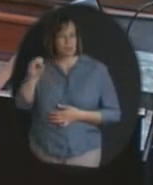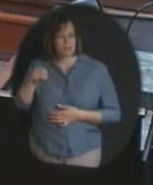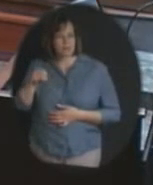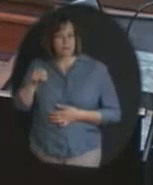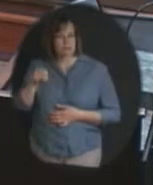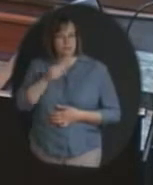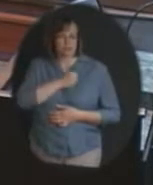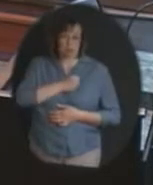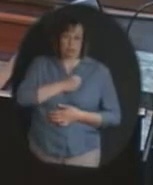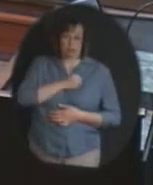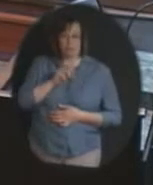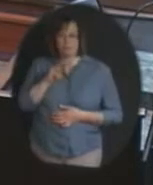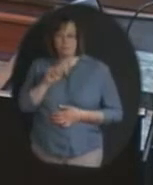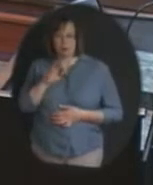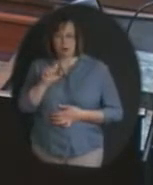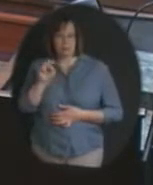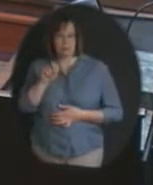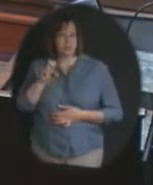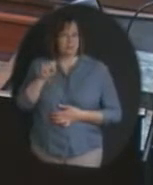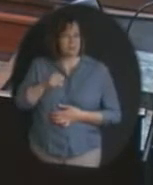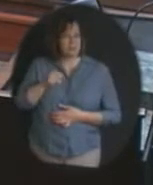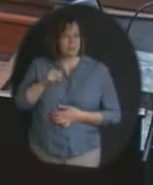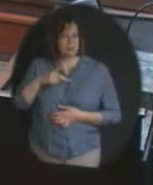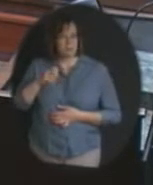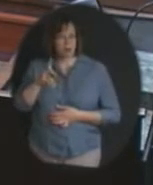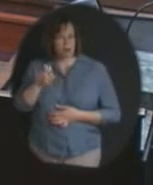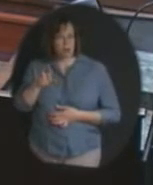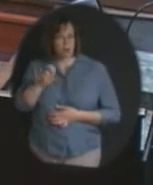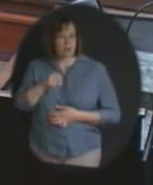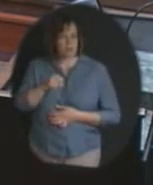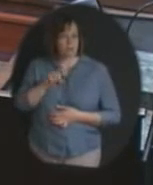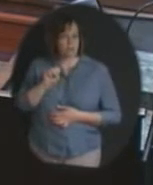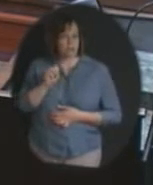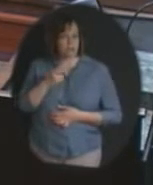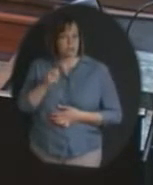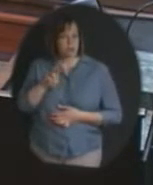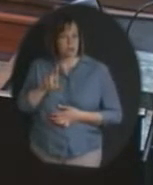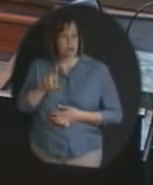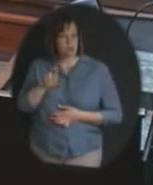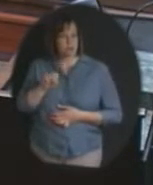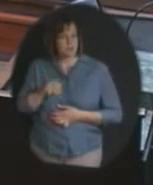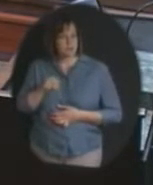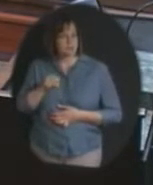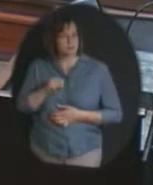Yes. Sorry. Mrs. Martin? Yes. Mr. Parker? Yes. Mr. Scheer? Yes.